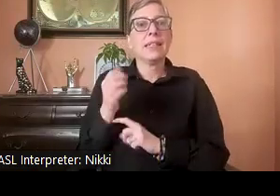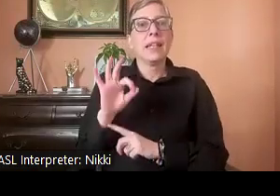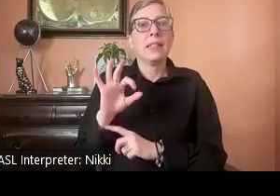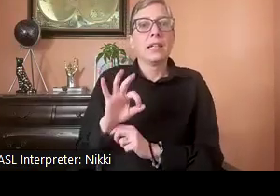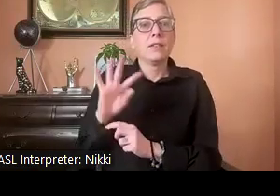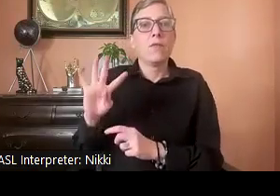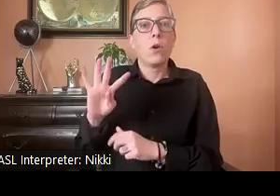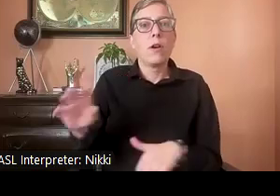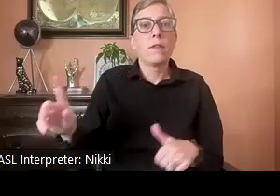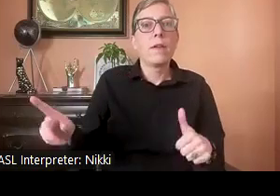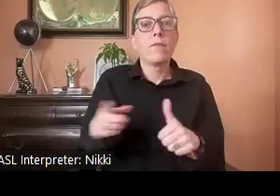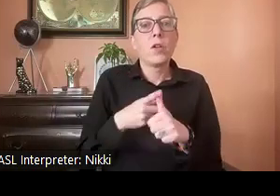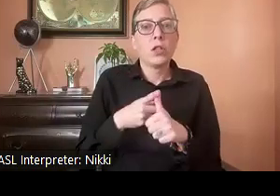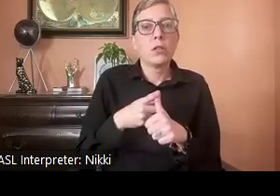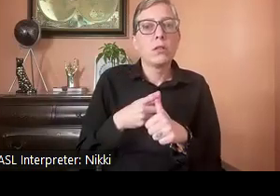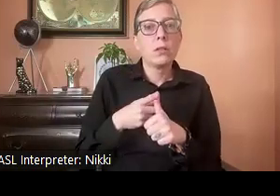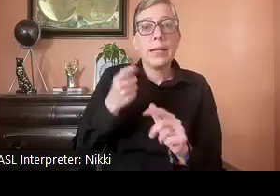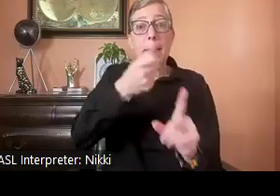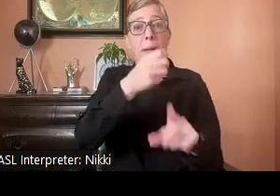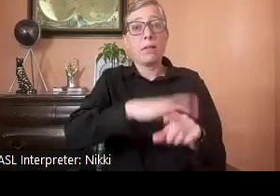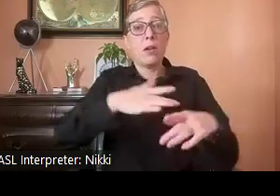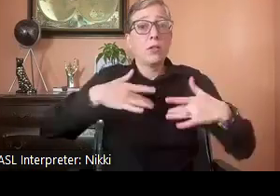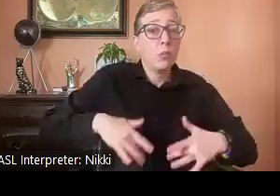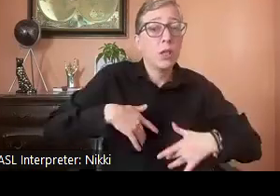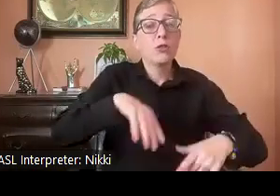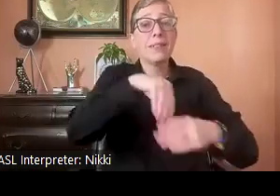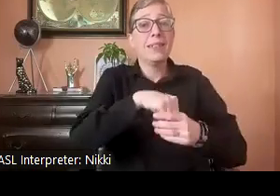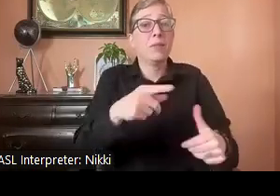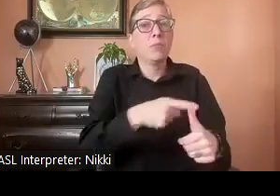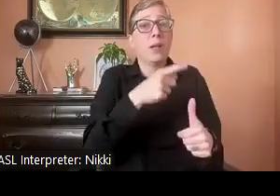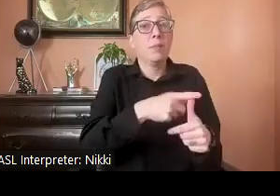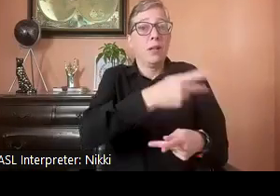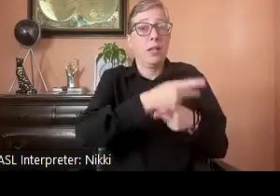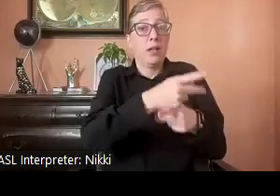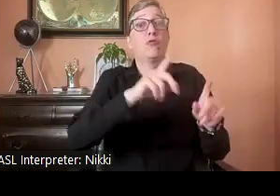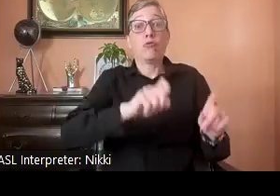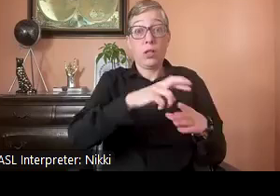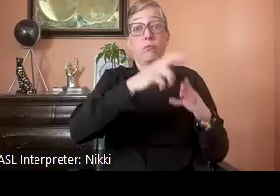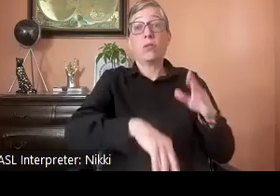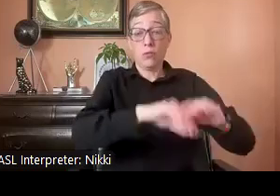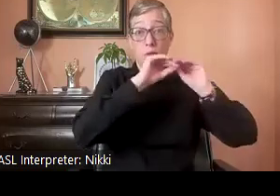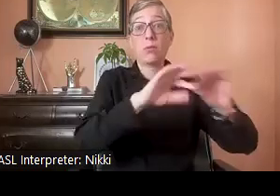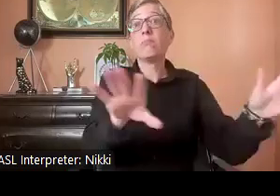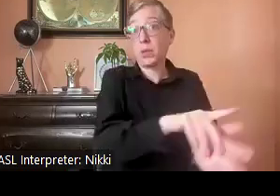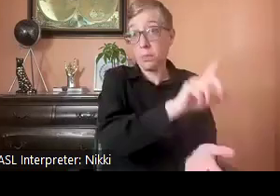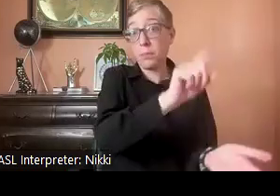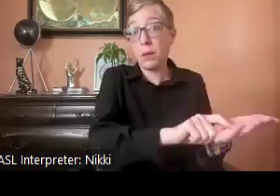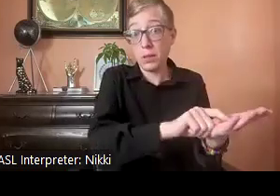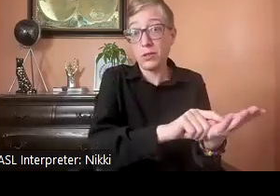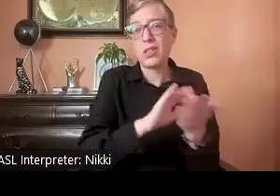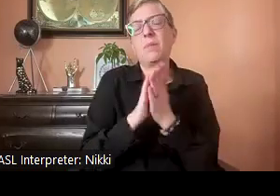come out, published by Wayne Caton, and it's the early seeds of what would become, as I said before,